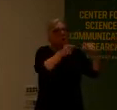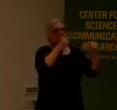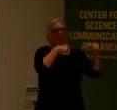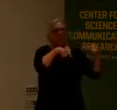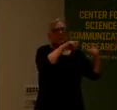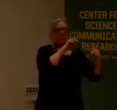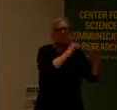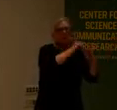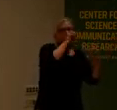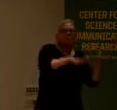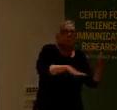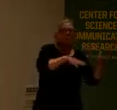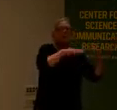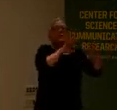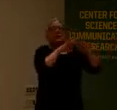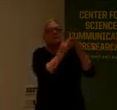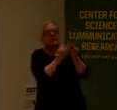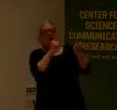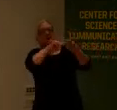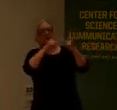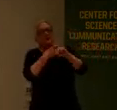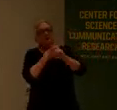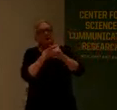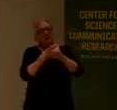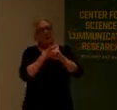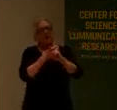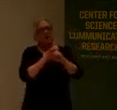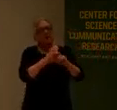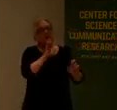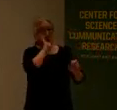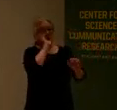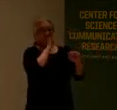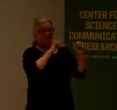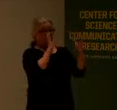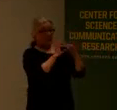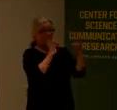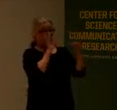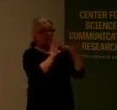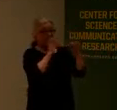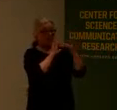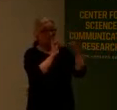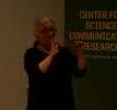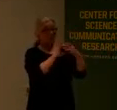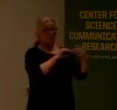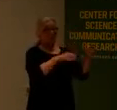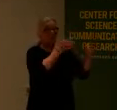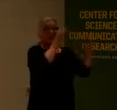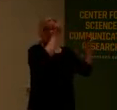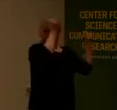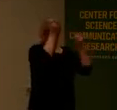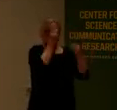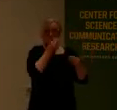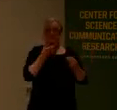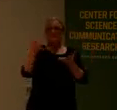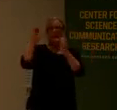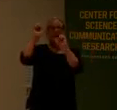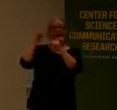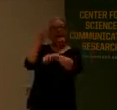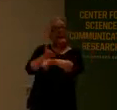in which you're situated. So embracing that narrative that there is an improvement for health